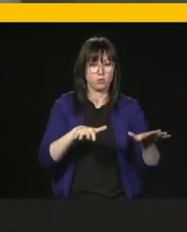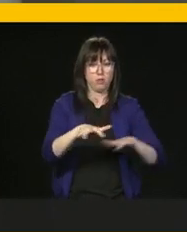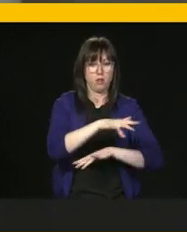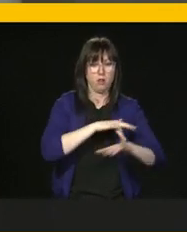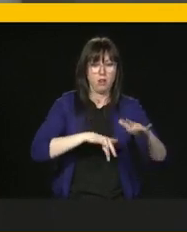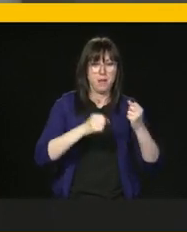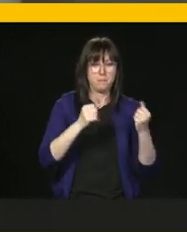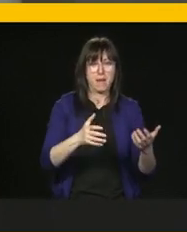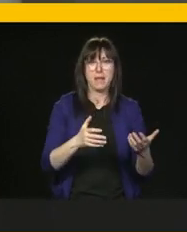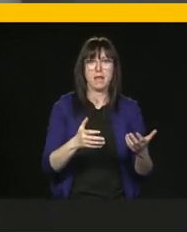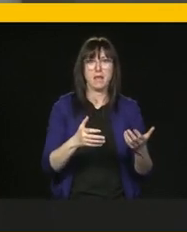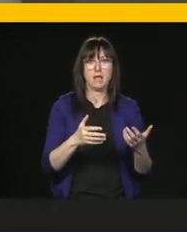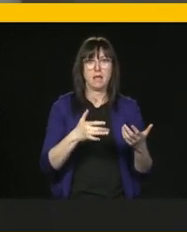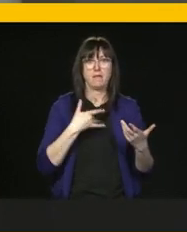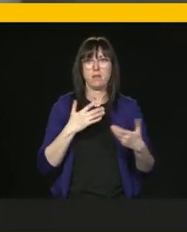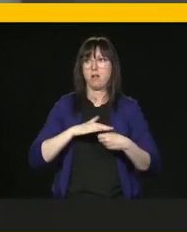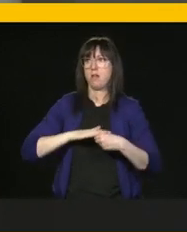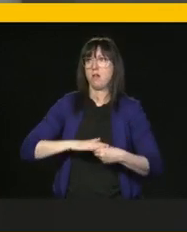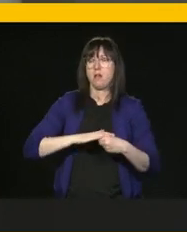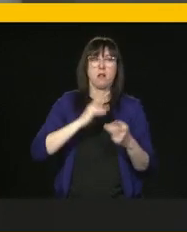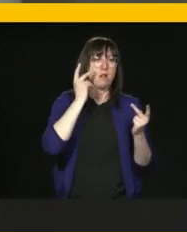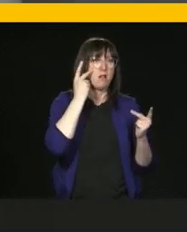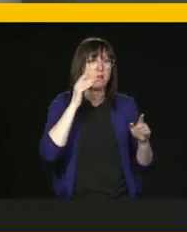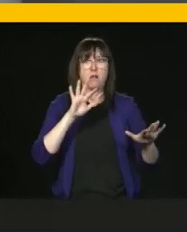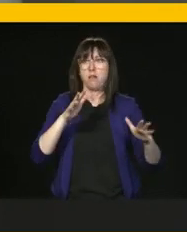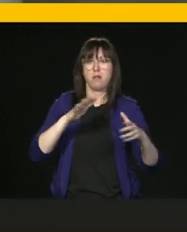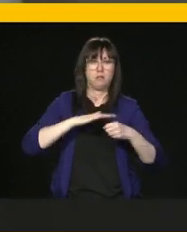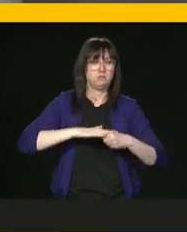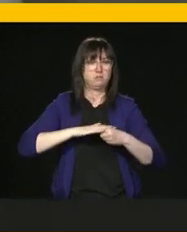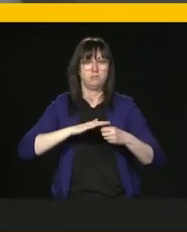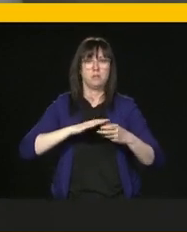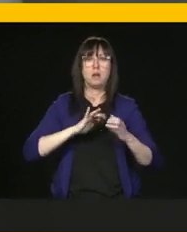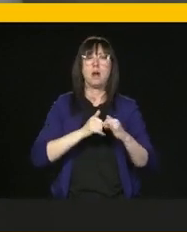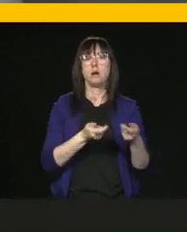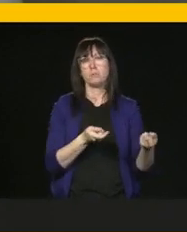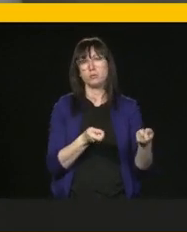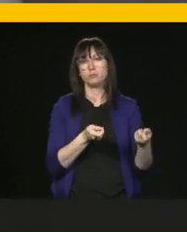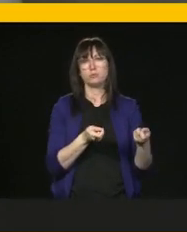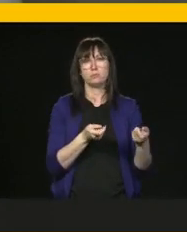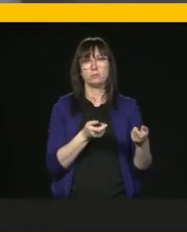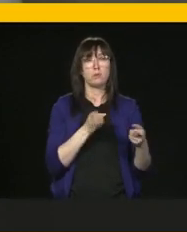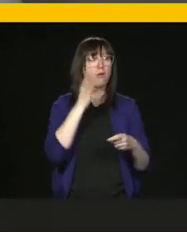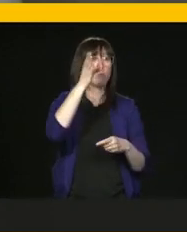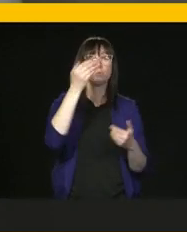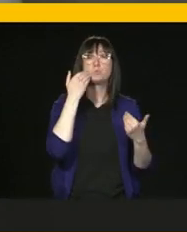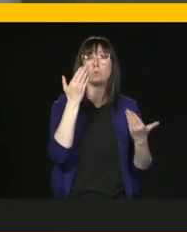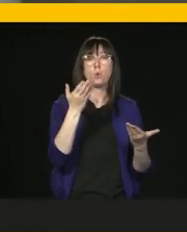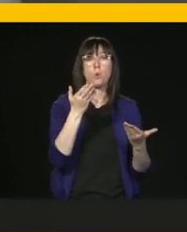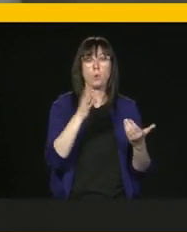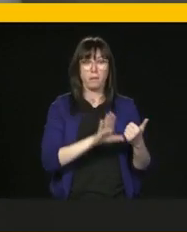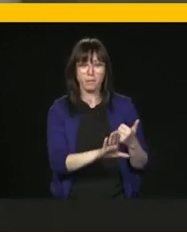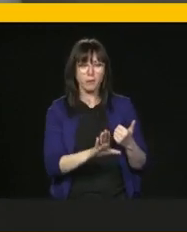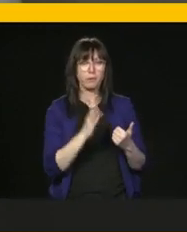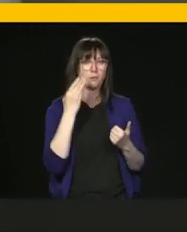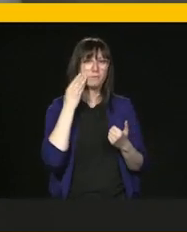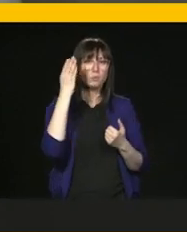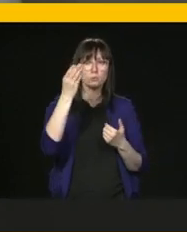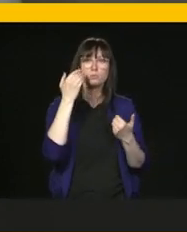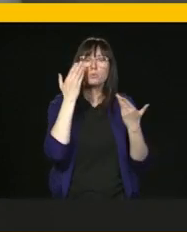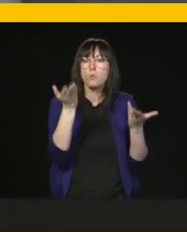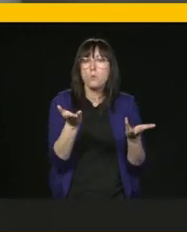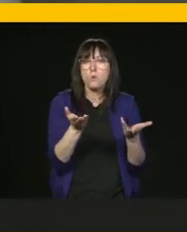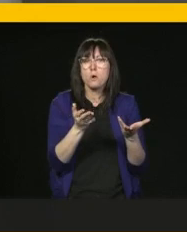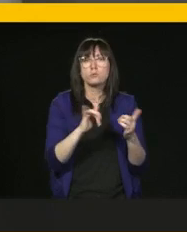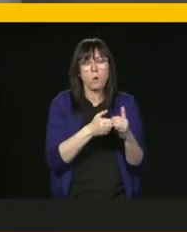fear, anxiety, and pressure around the future, their future and their capacity to be able to support their families. These are real